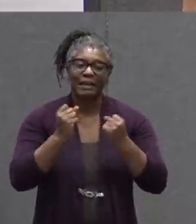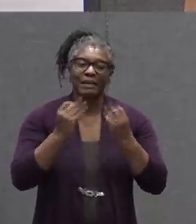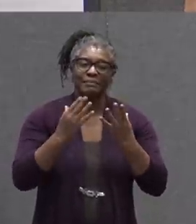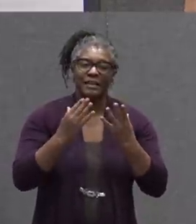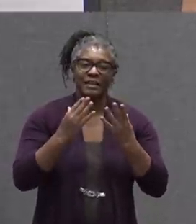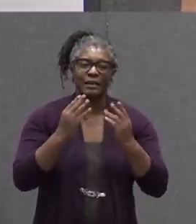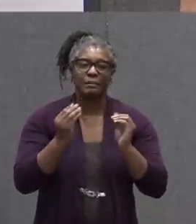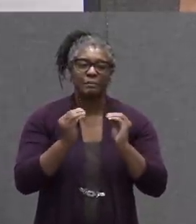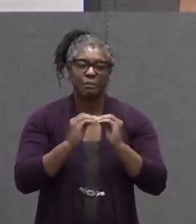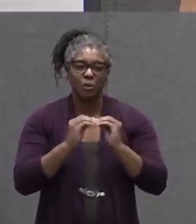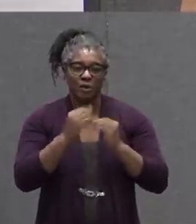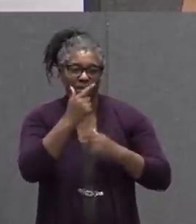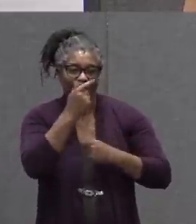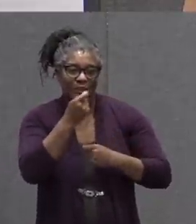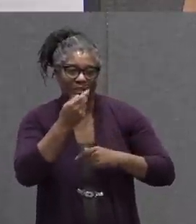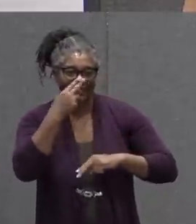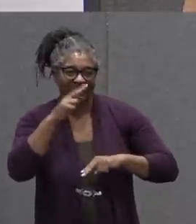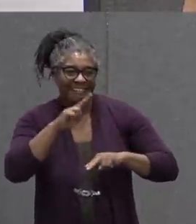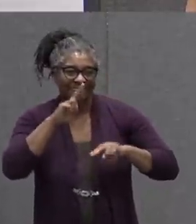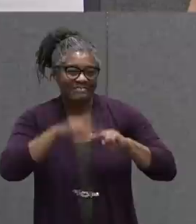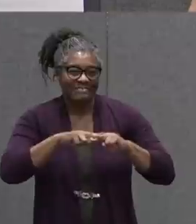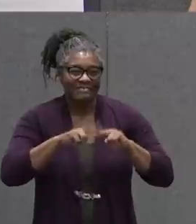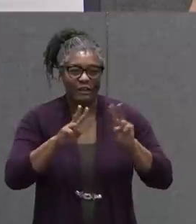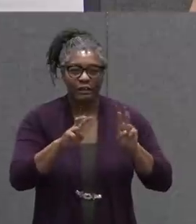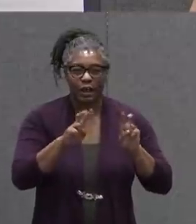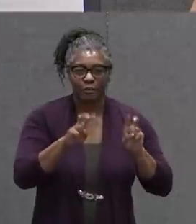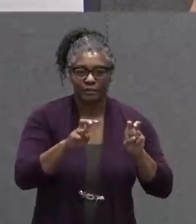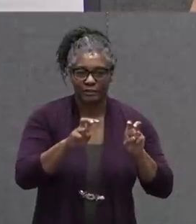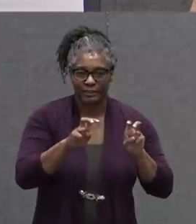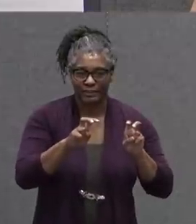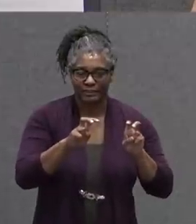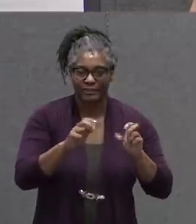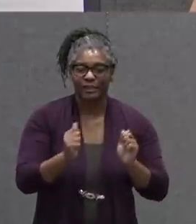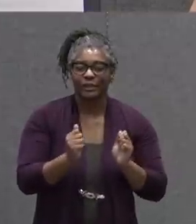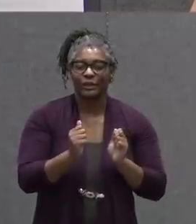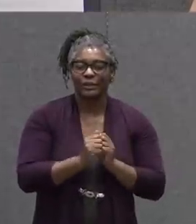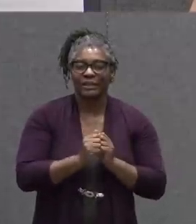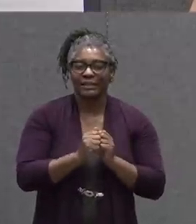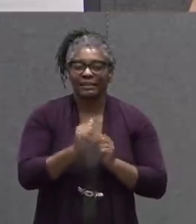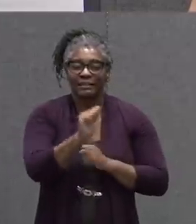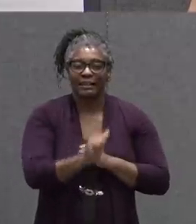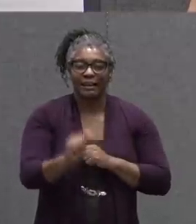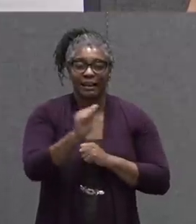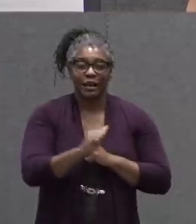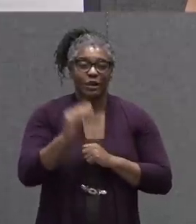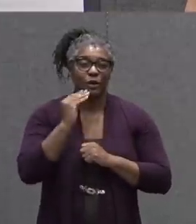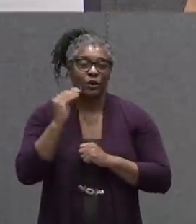today on this episode of At Home with APS. We'll see you soon.